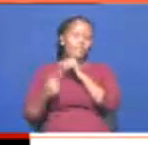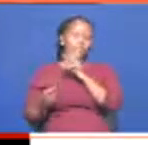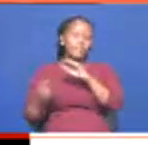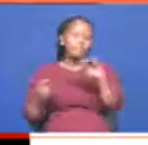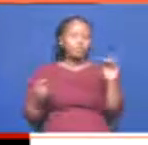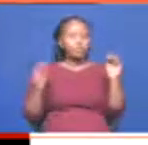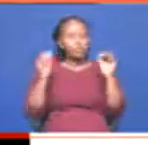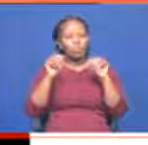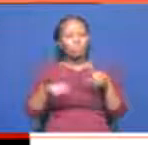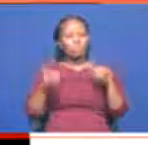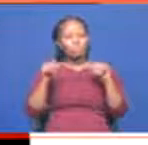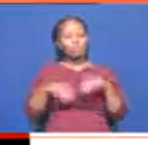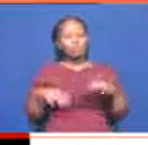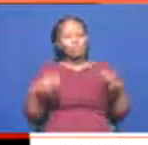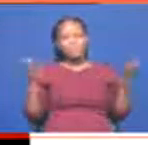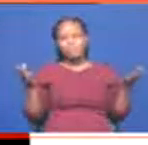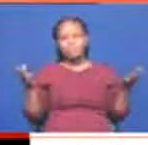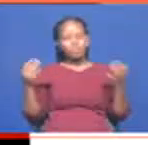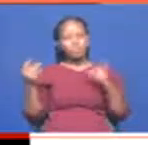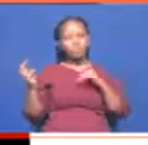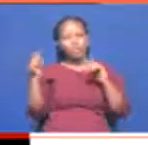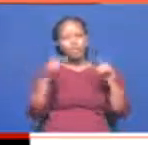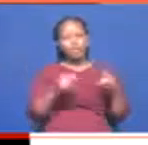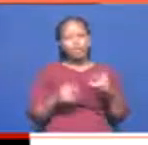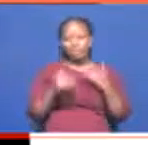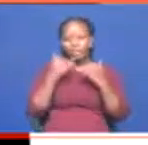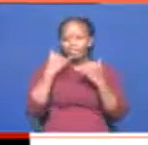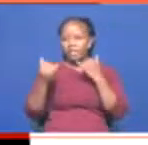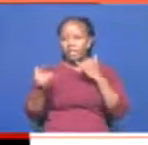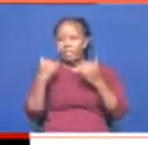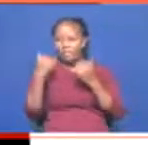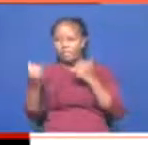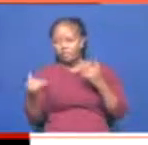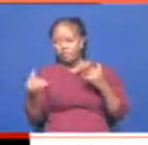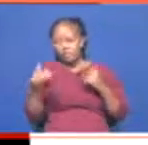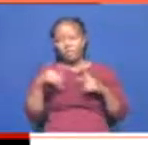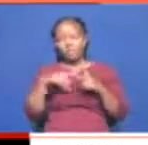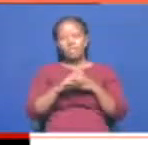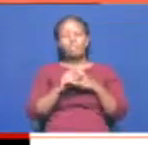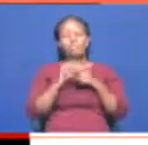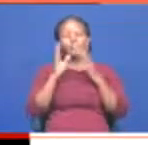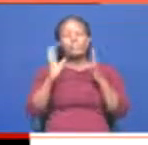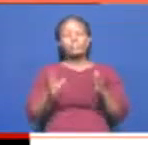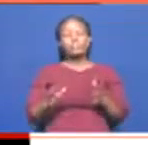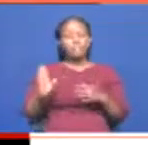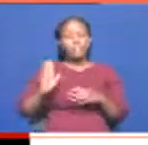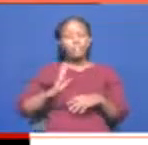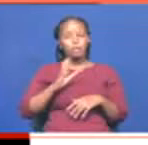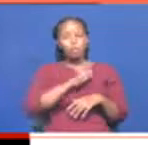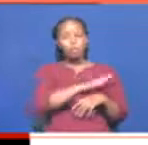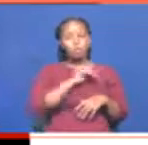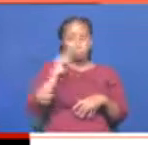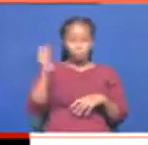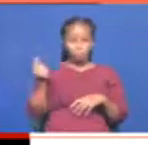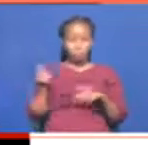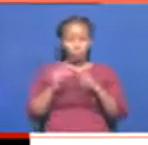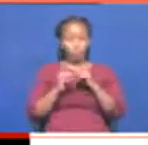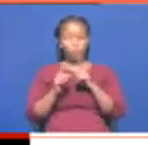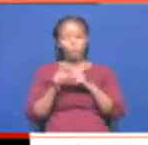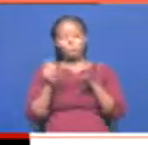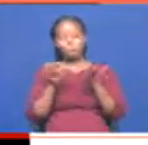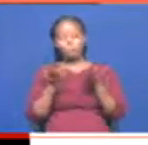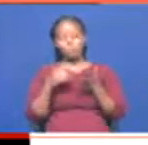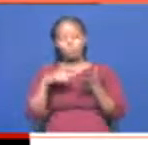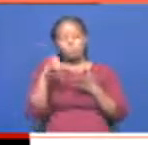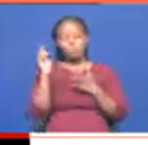come for interview at the Engineers Board of Kenya and to pass some exams which